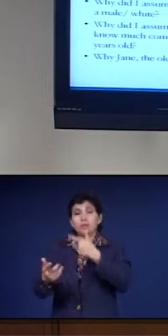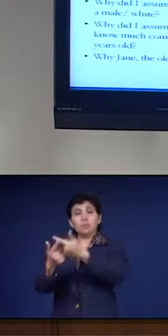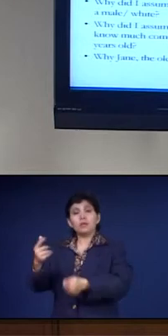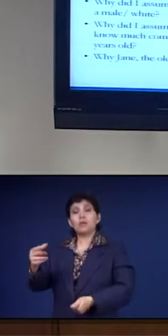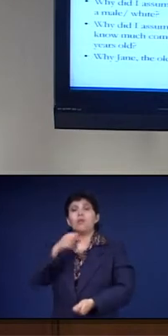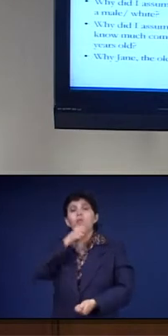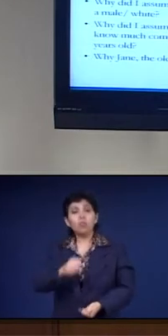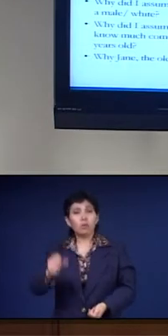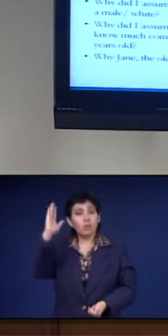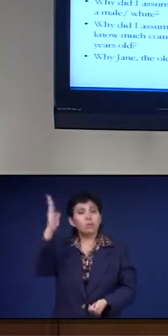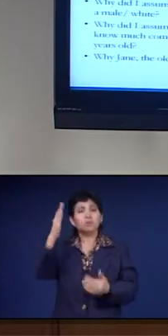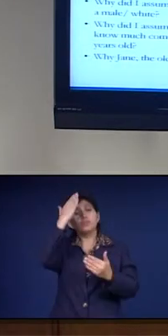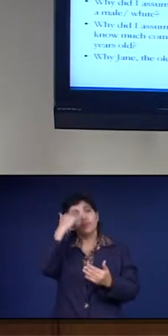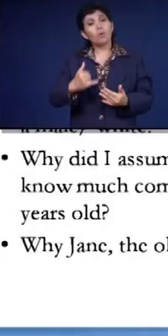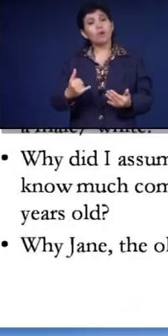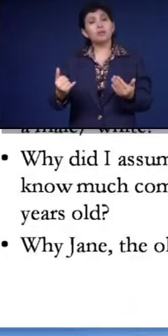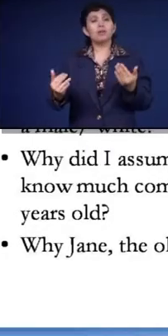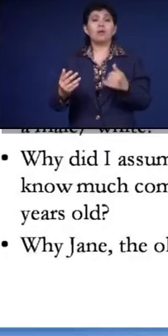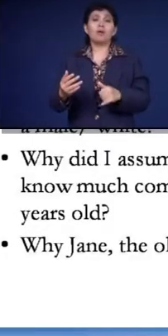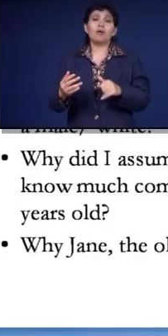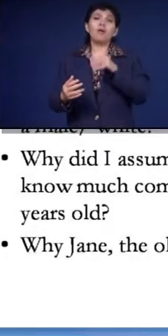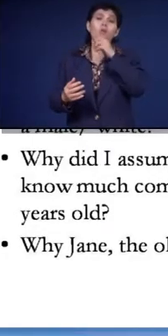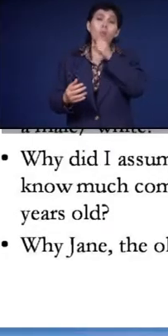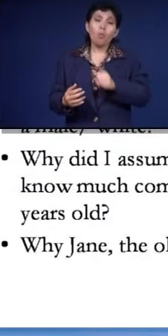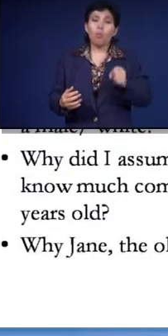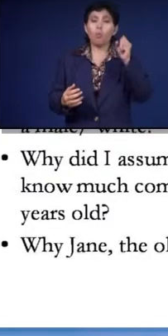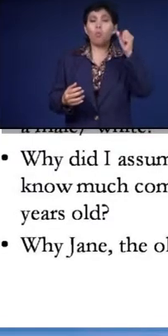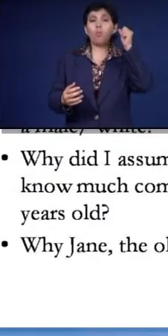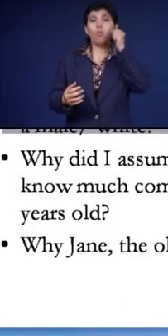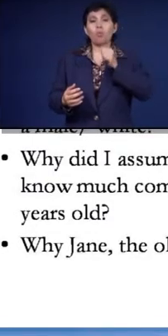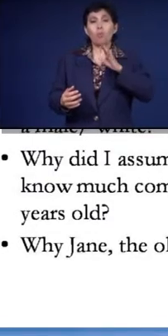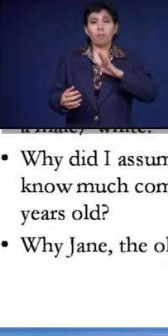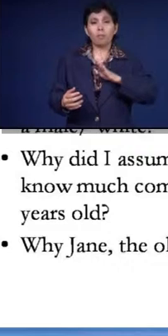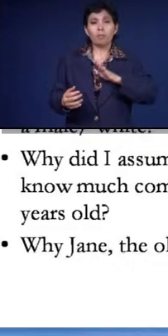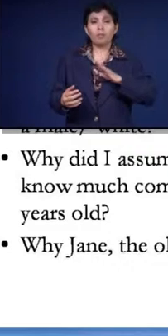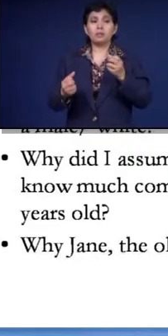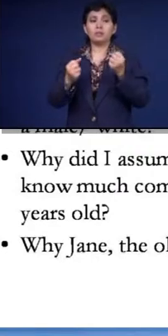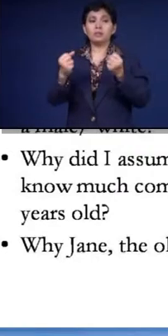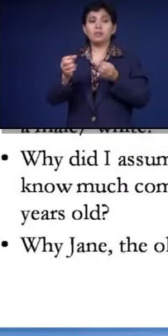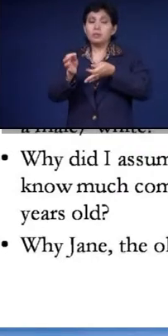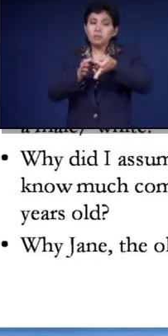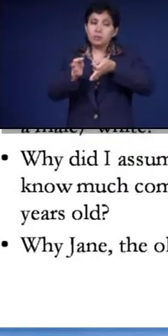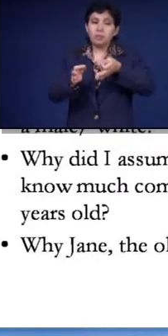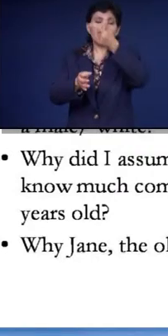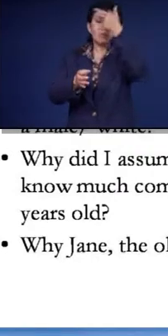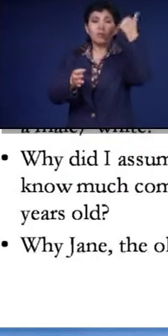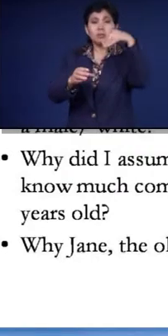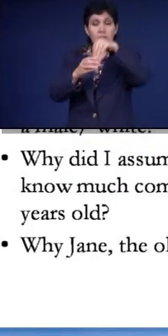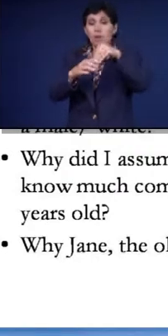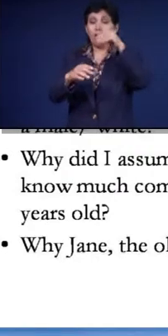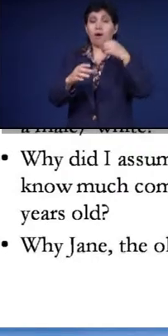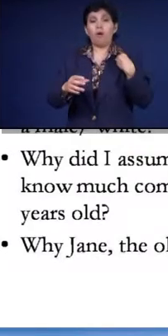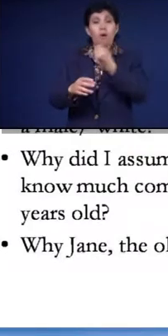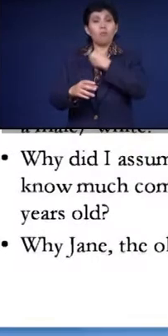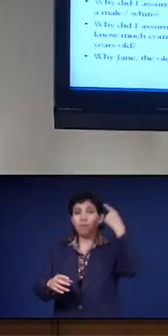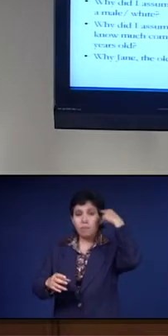Why? Or why Jane, the old woman, can fix her own car, we'll be surprised. Because in our mind, we